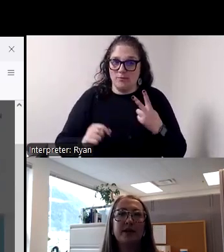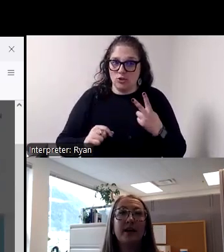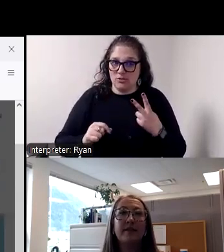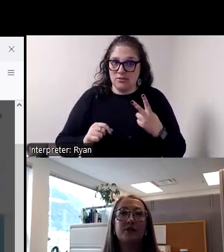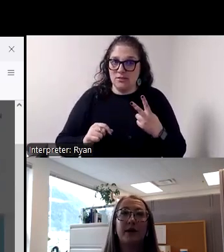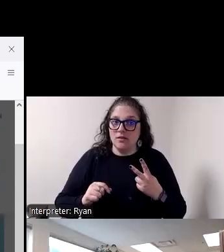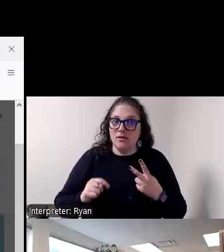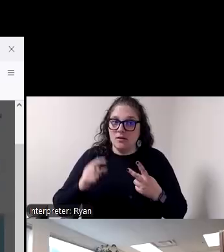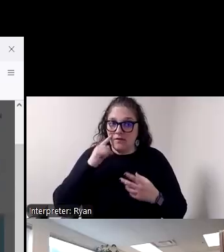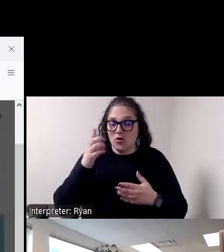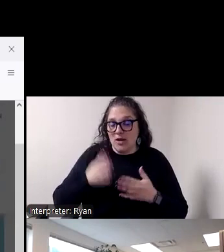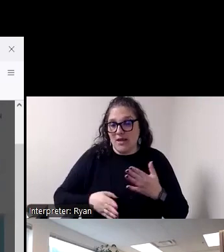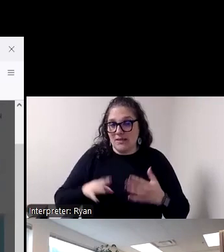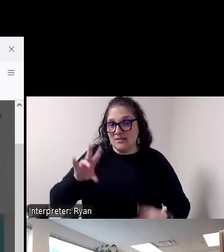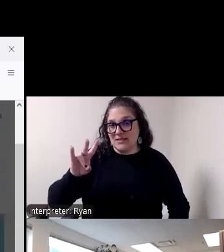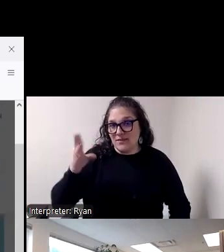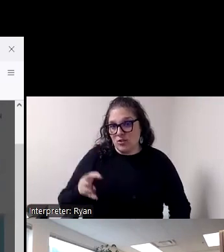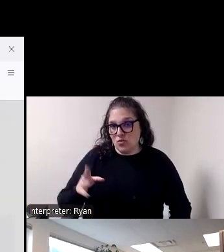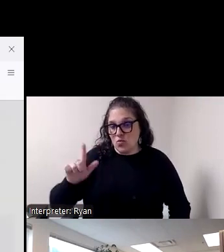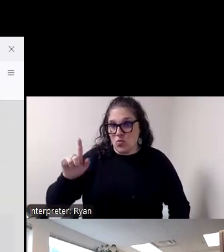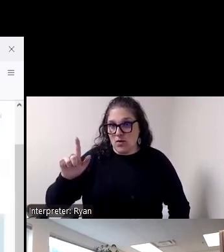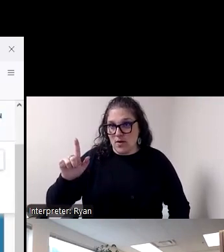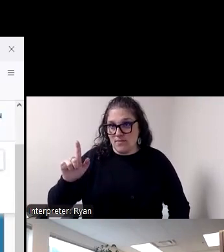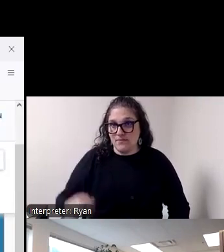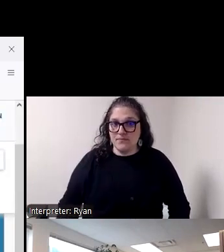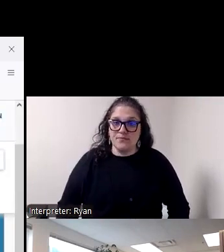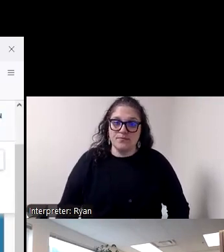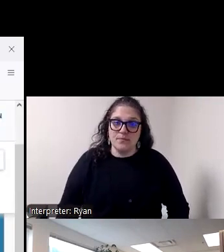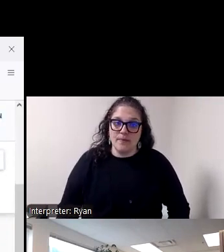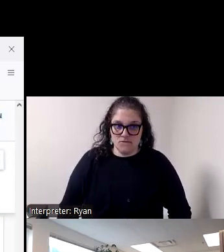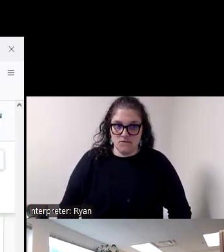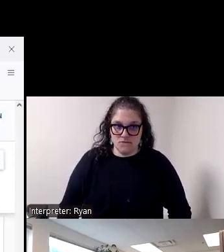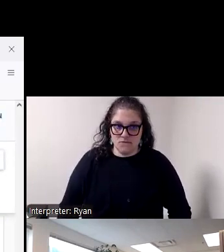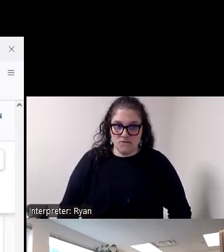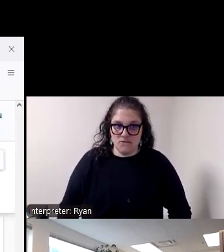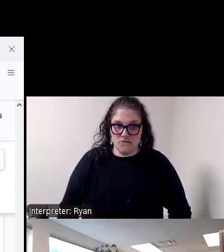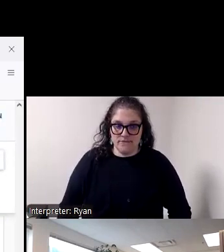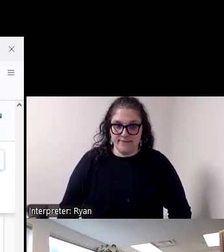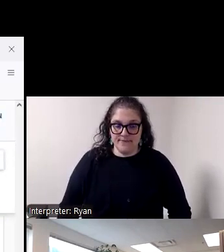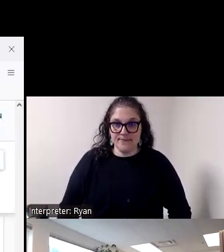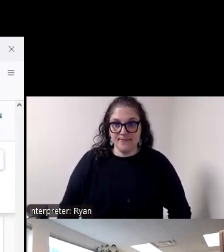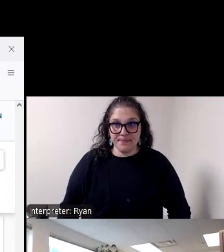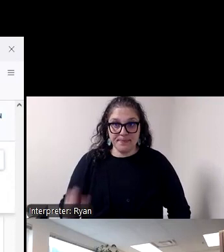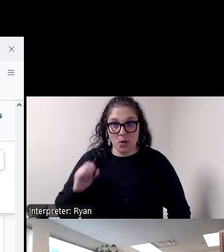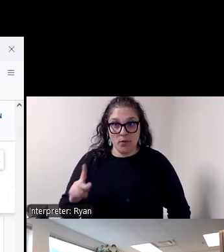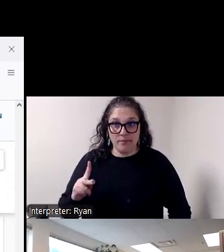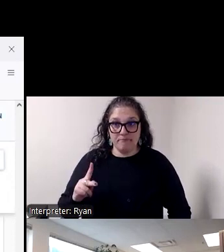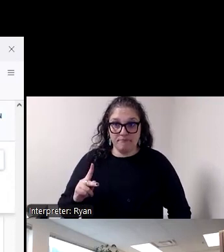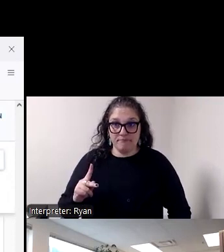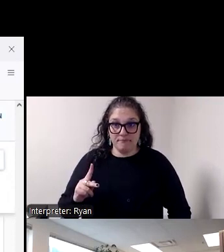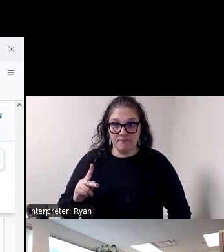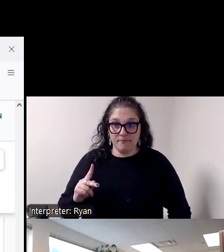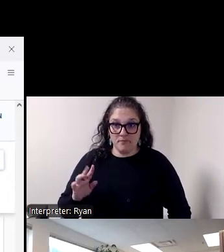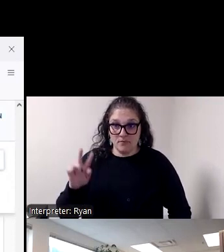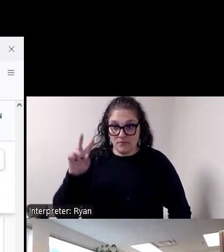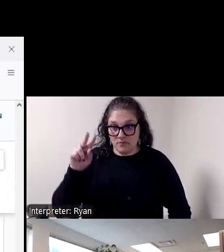period ending 7/21. Okay, so if everybody's good